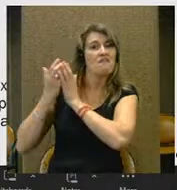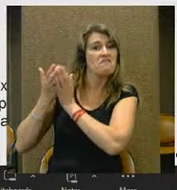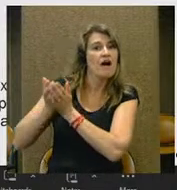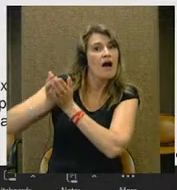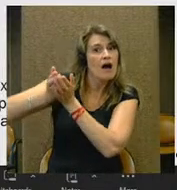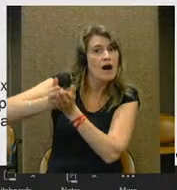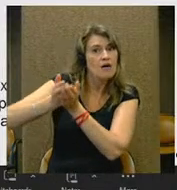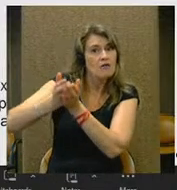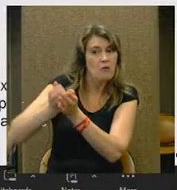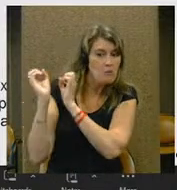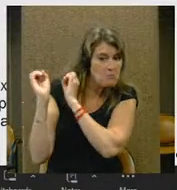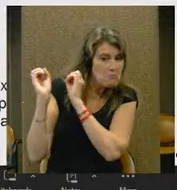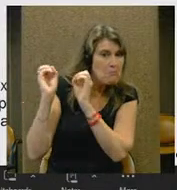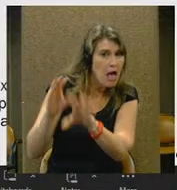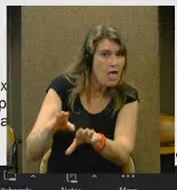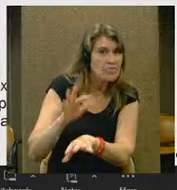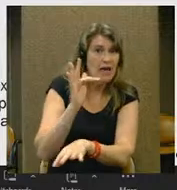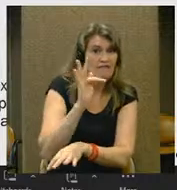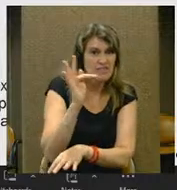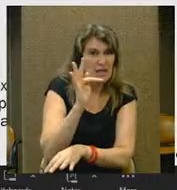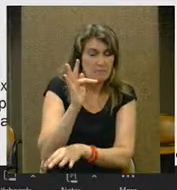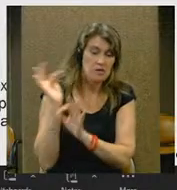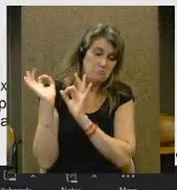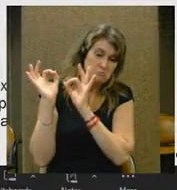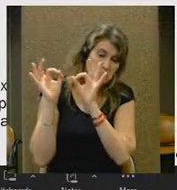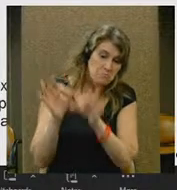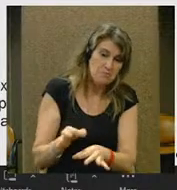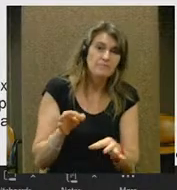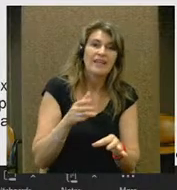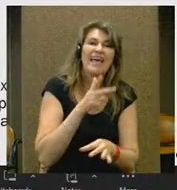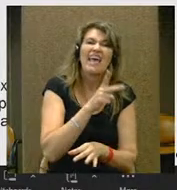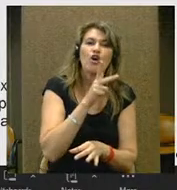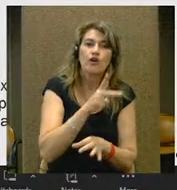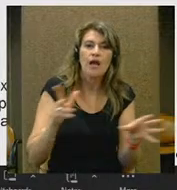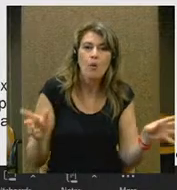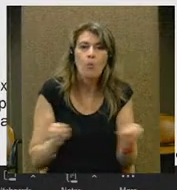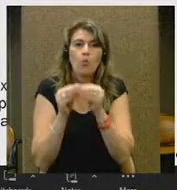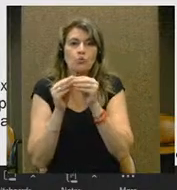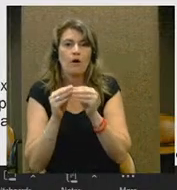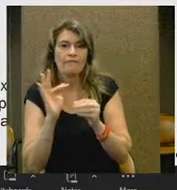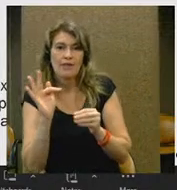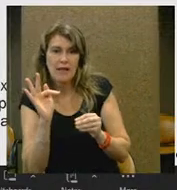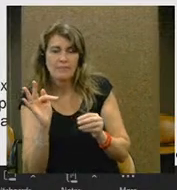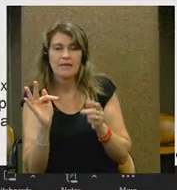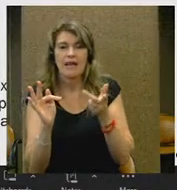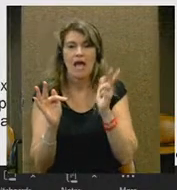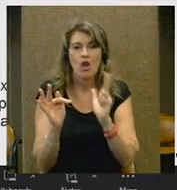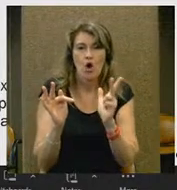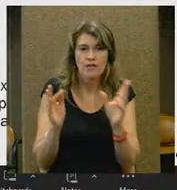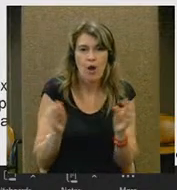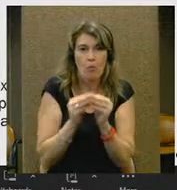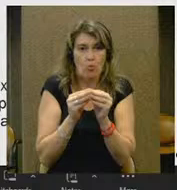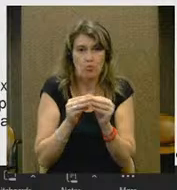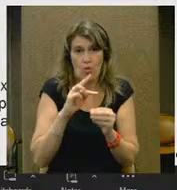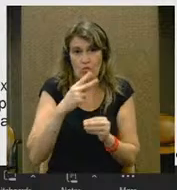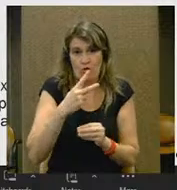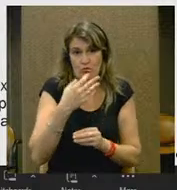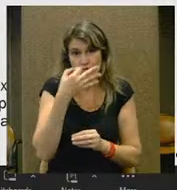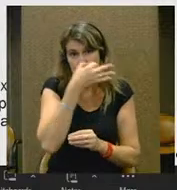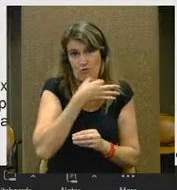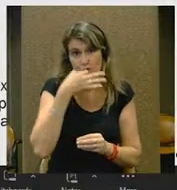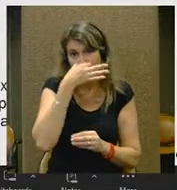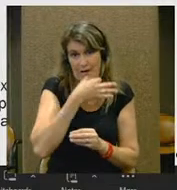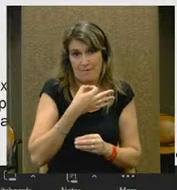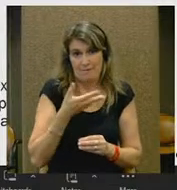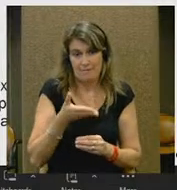And then it was being mixed in with heroin. So I want to make it very clear, early on, it wasn't as if people